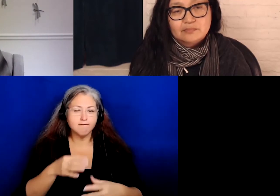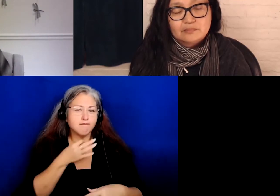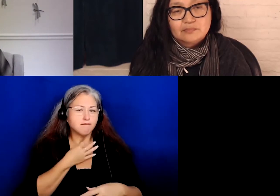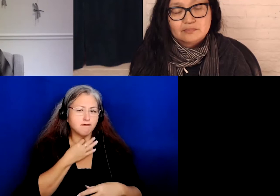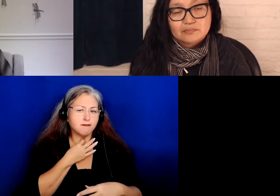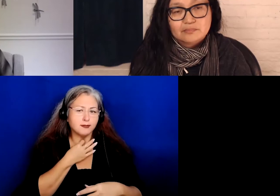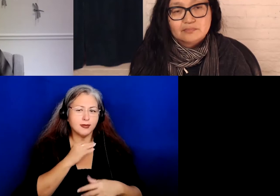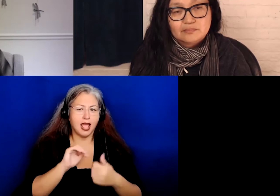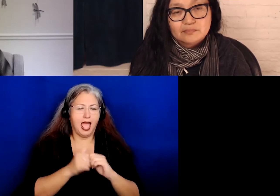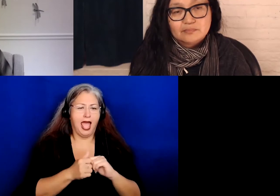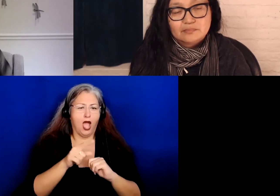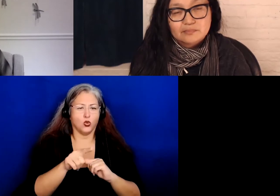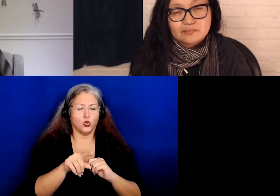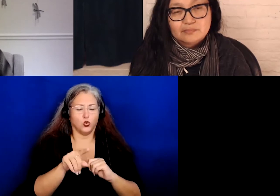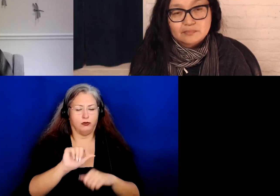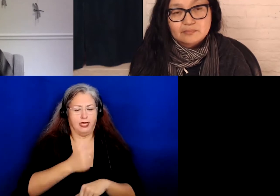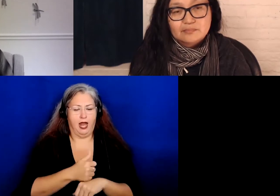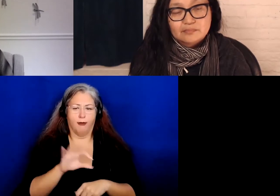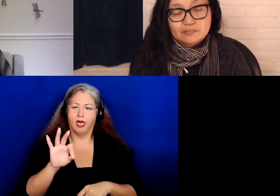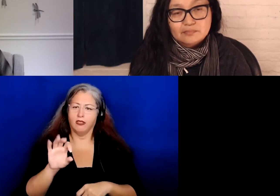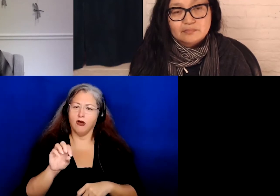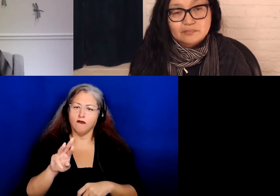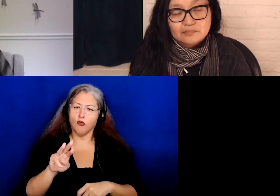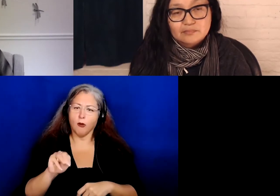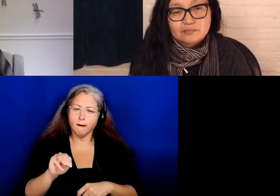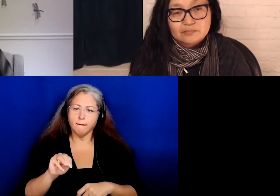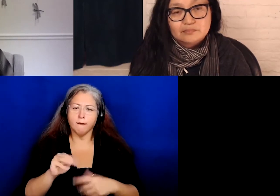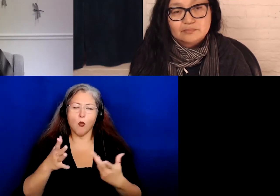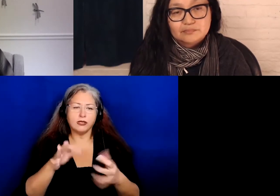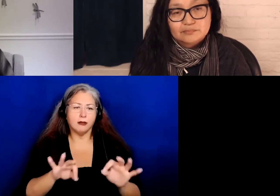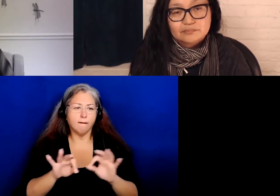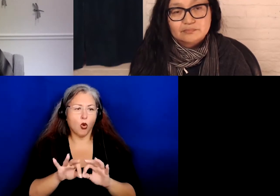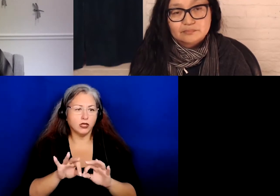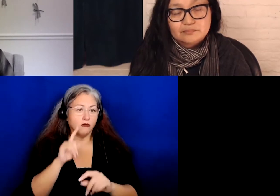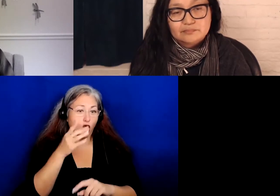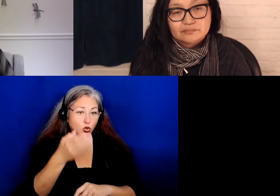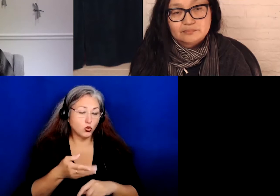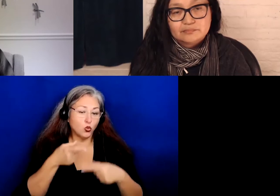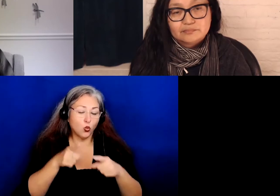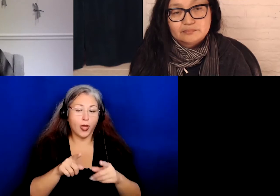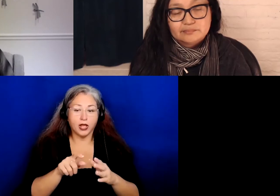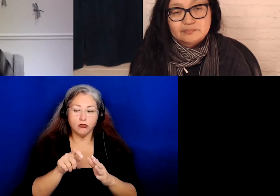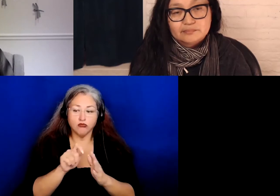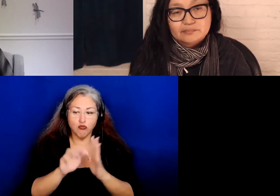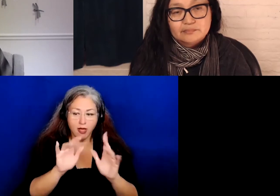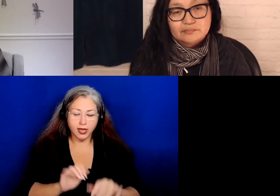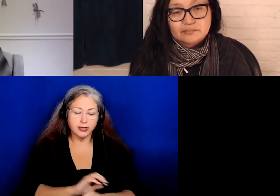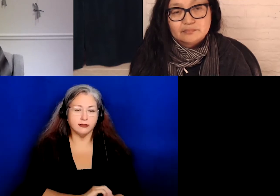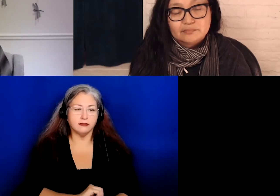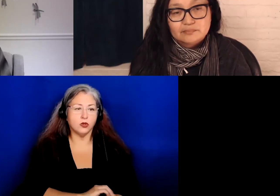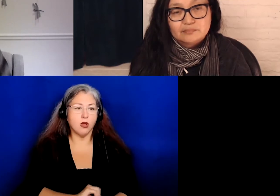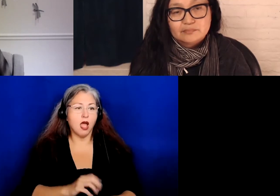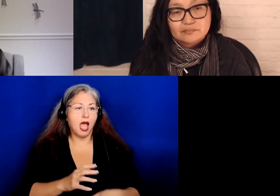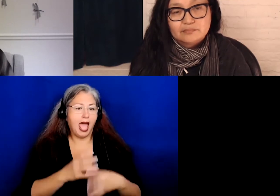how you like ultimately found the form, or if that was important to you as you were writing. You know, how much of